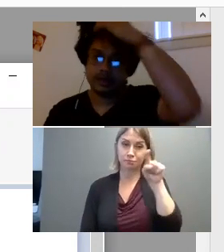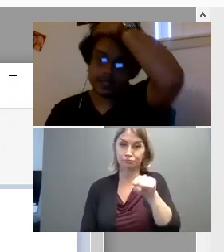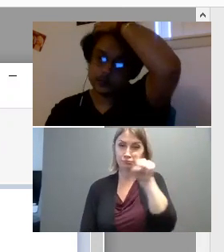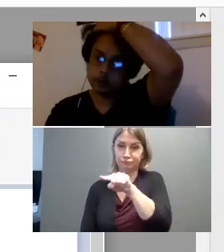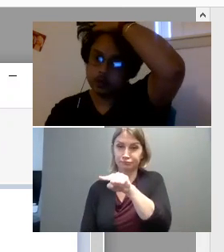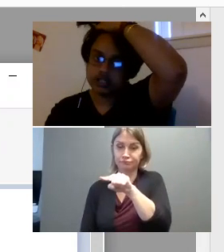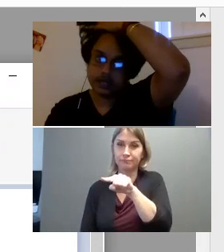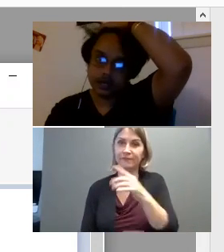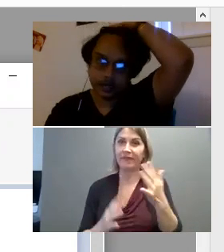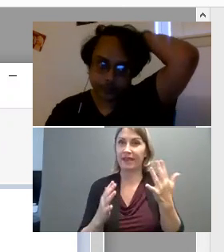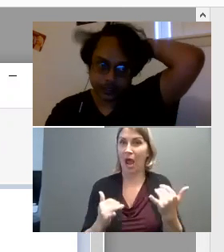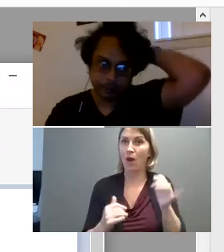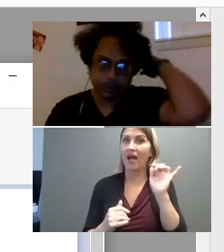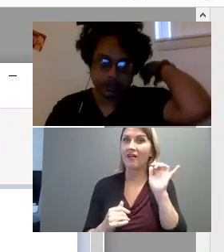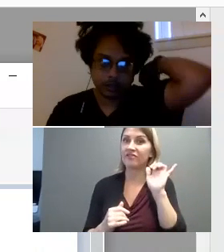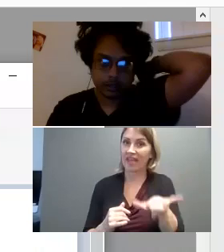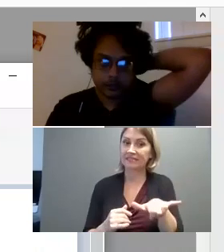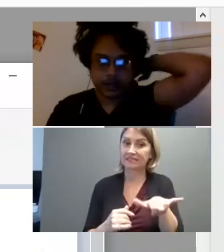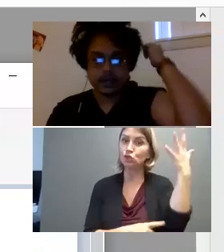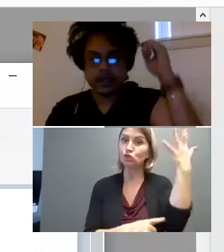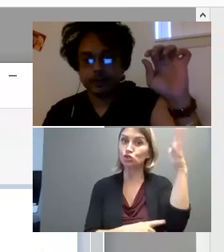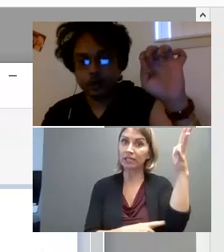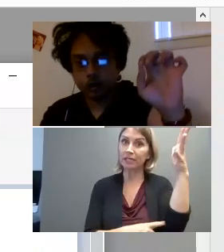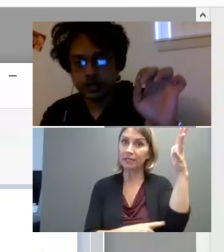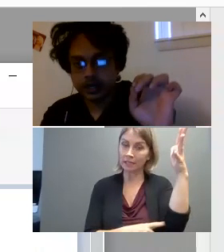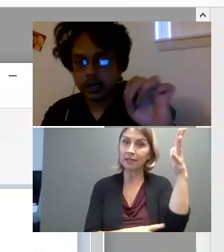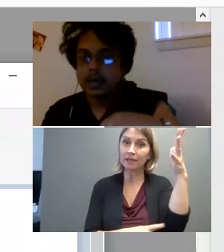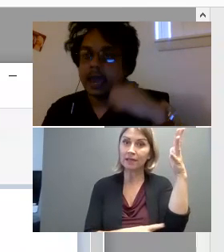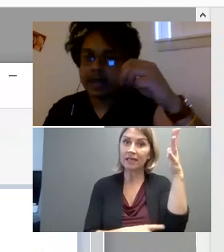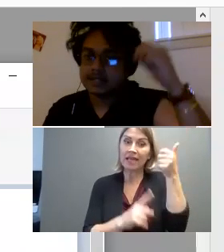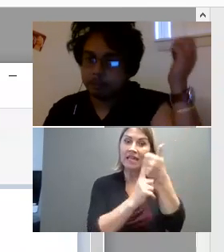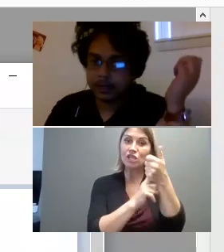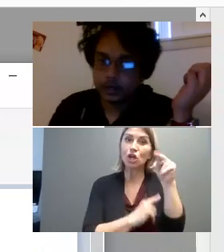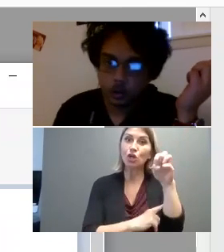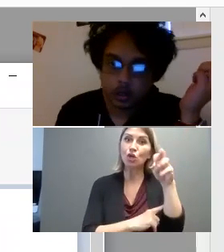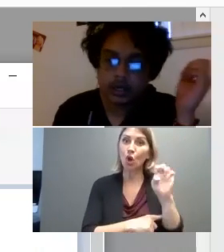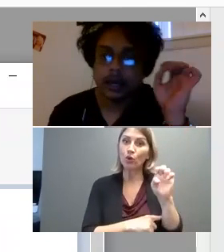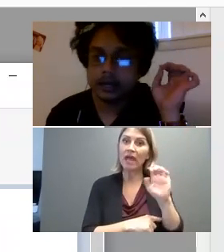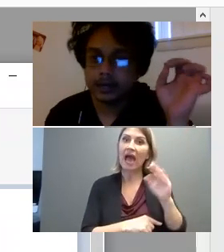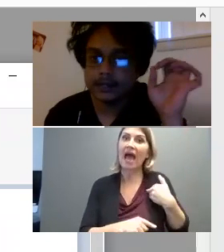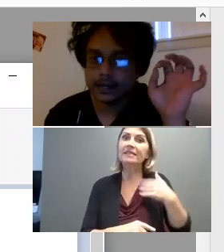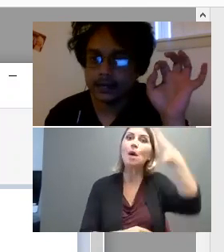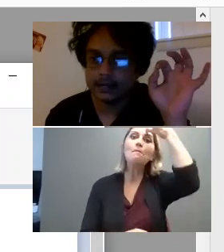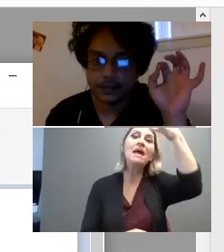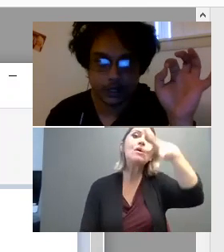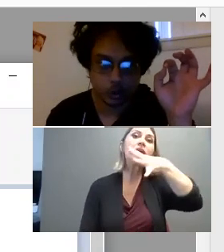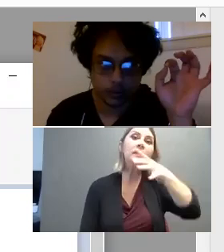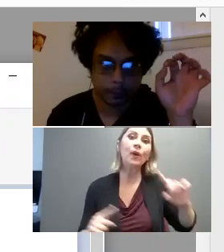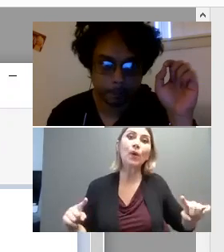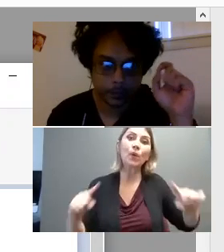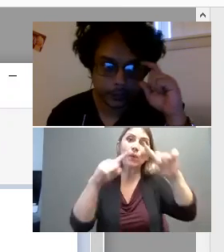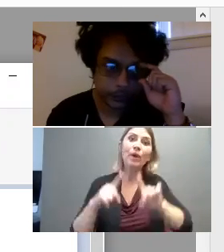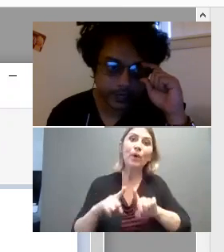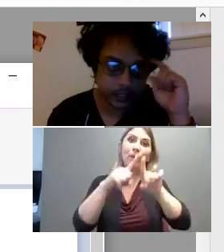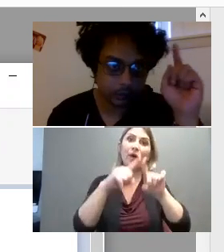Now, this would be considered a tree, right? Every node here has a parent node unless it is a tree